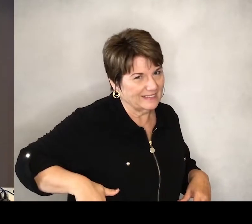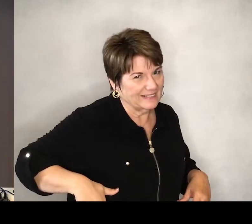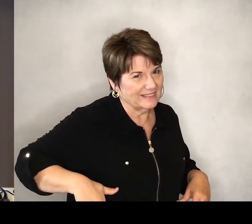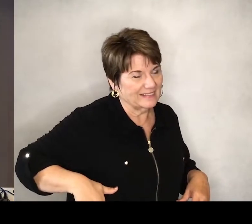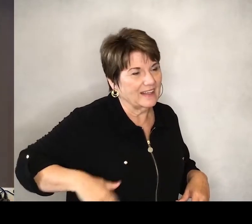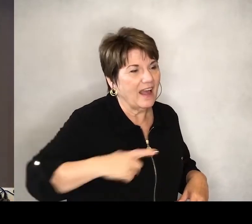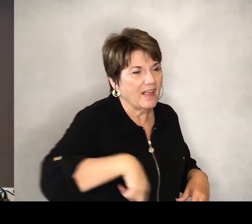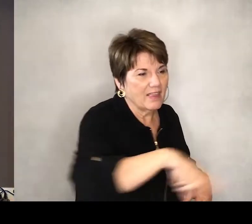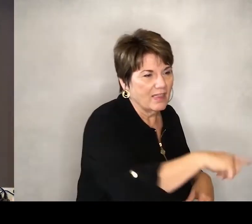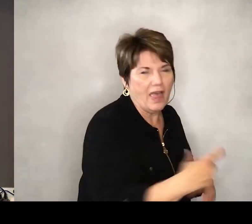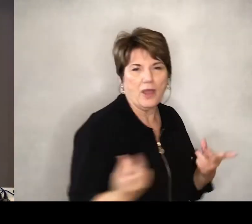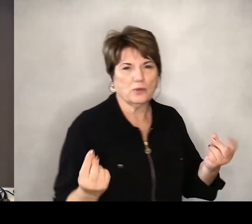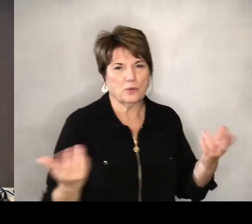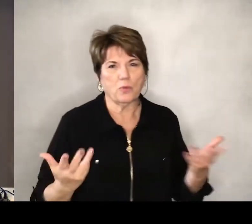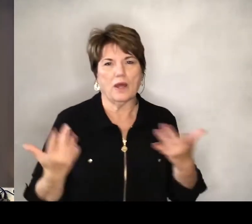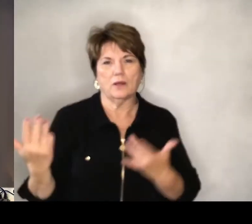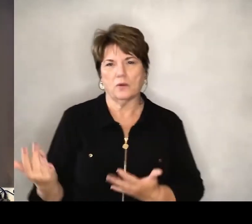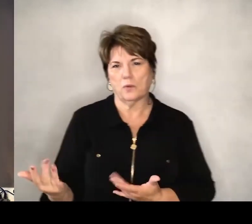they wait.